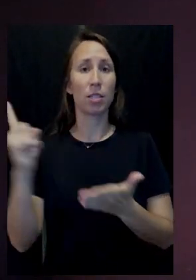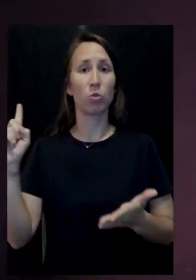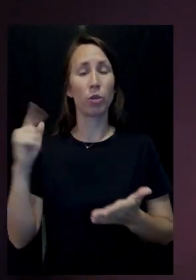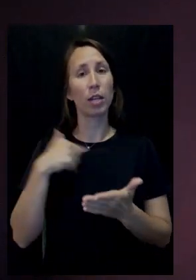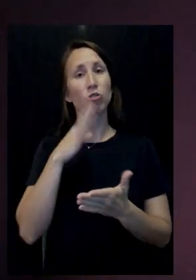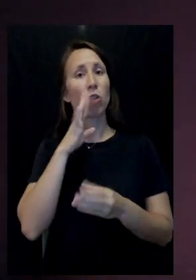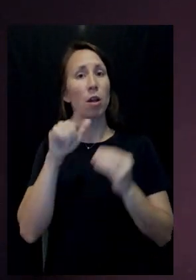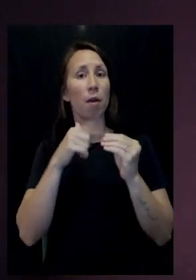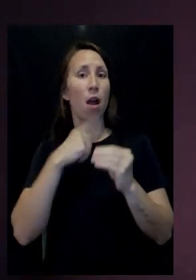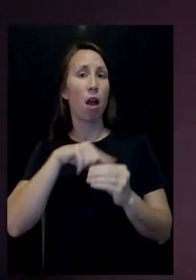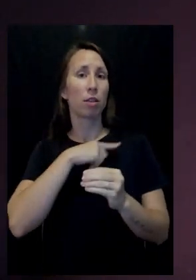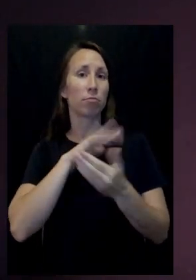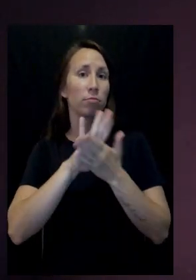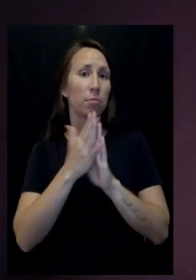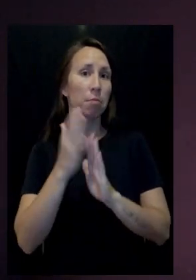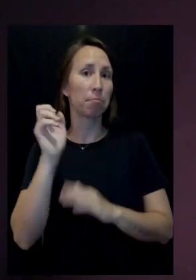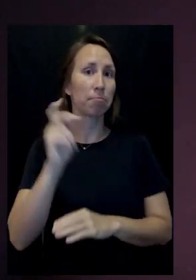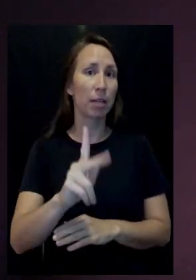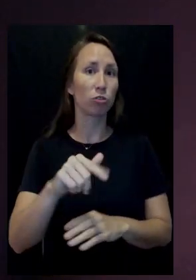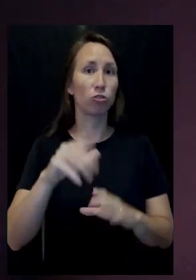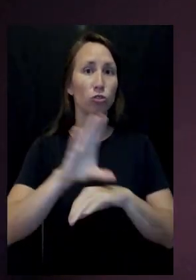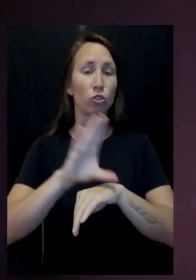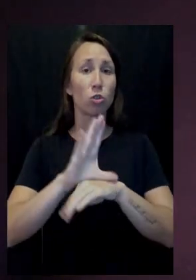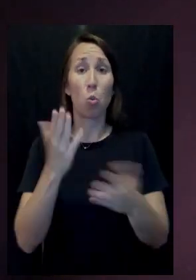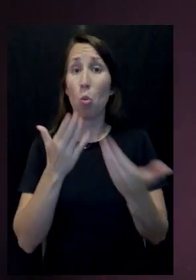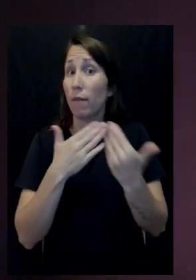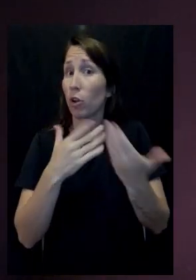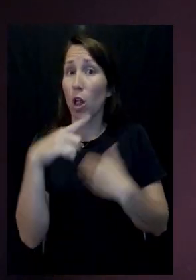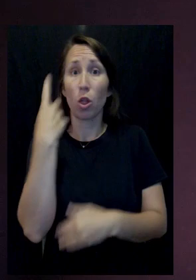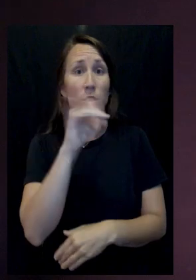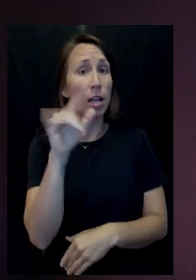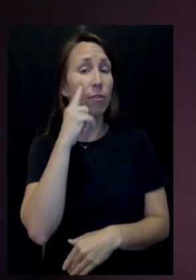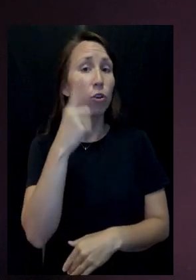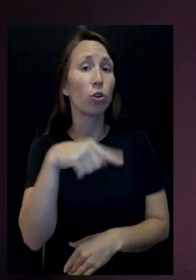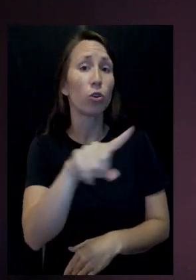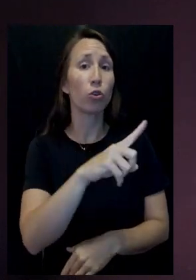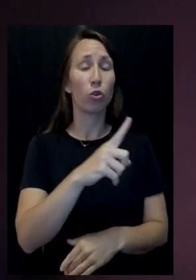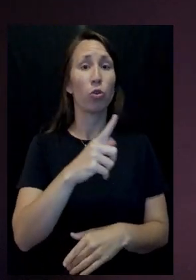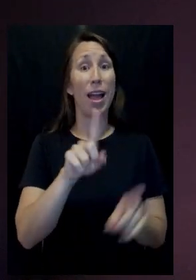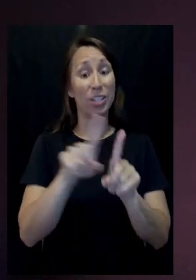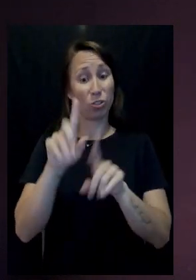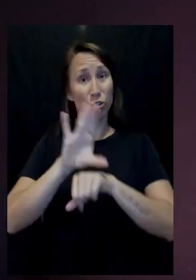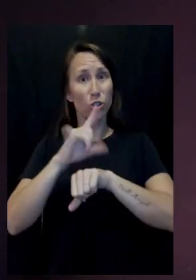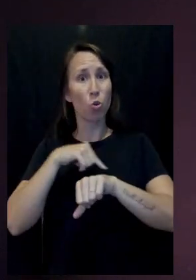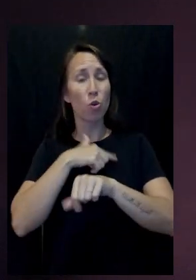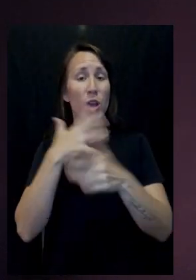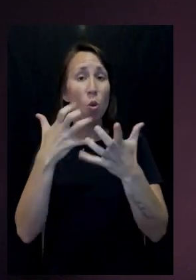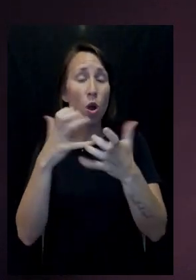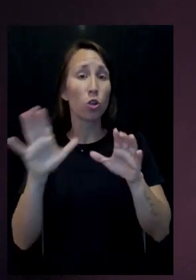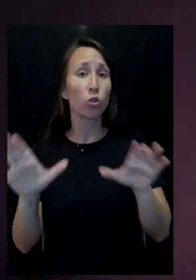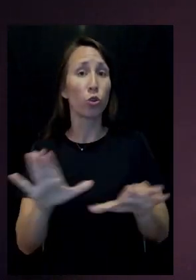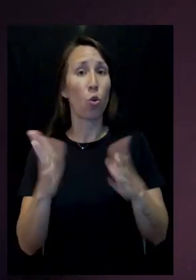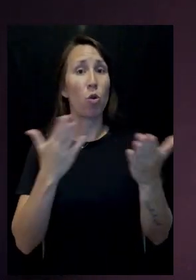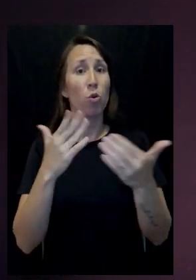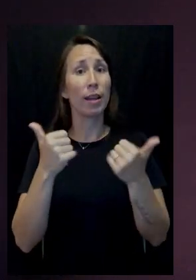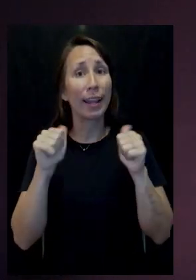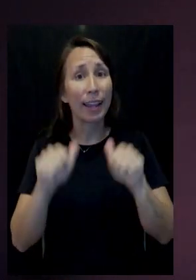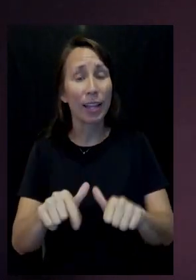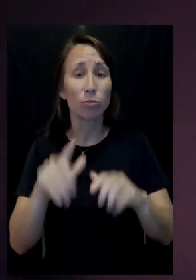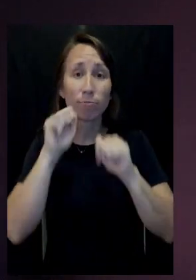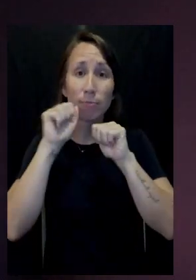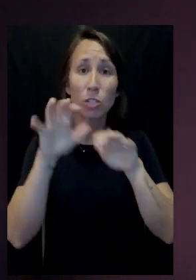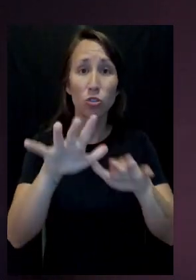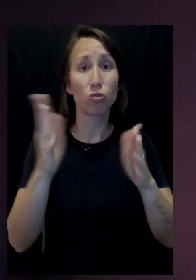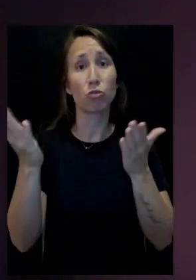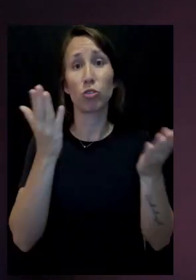that whatever it looks like for you is what it looks like for you, and we as a church want to do everything we can to serve and help and bless you. So if that means it's going